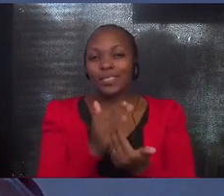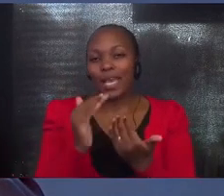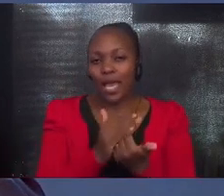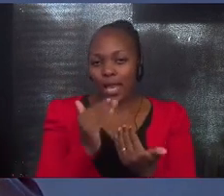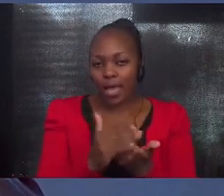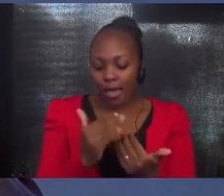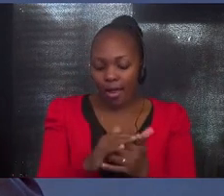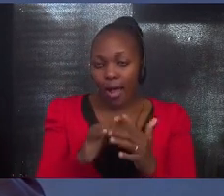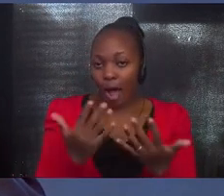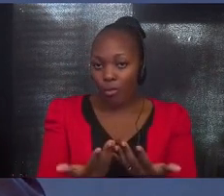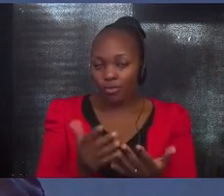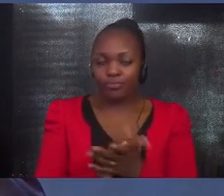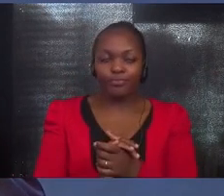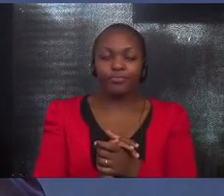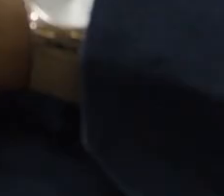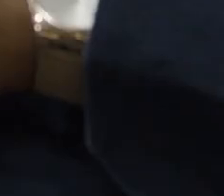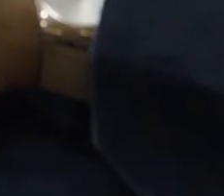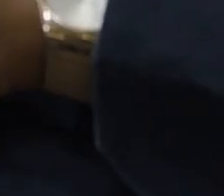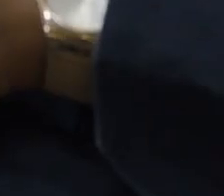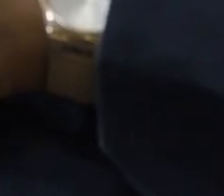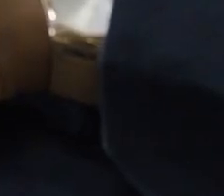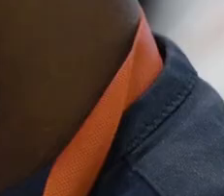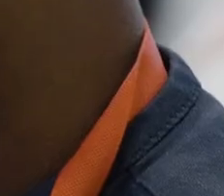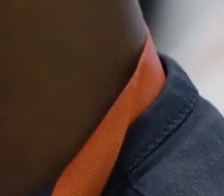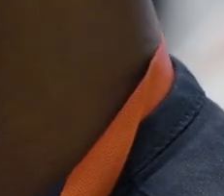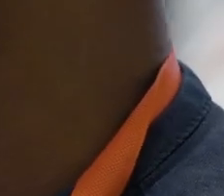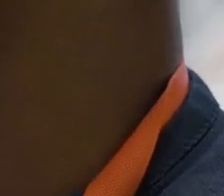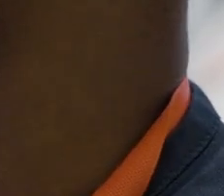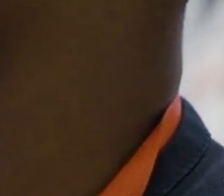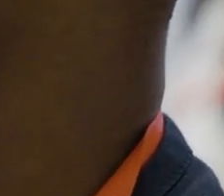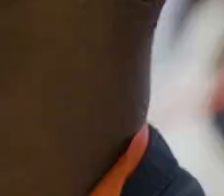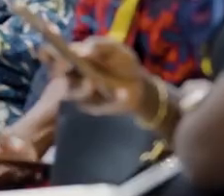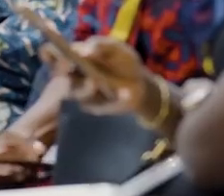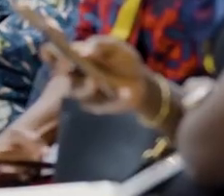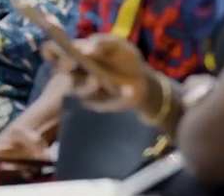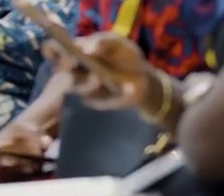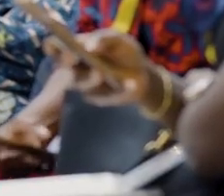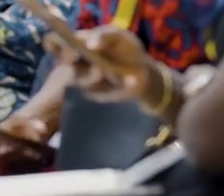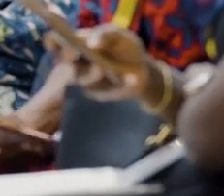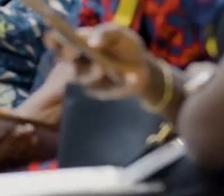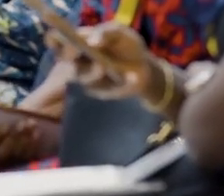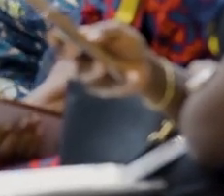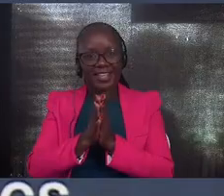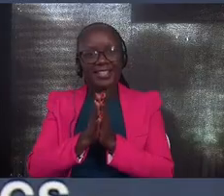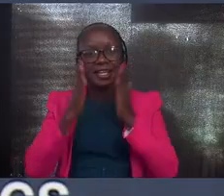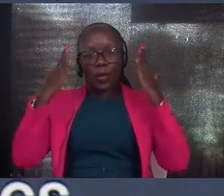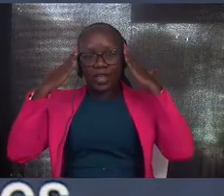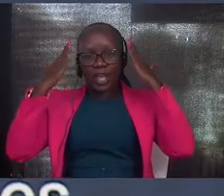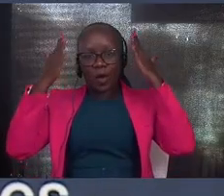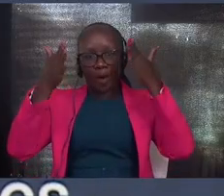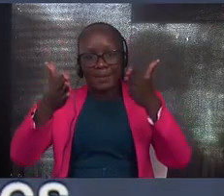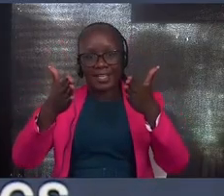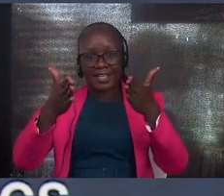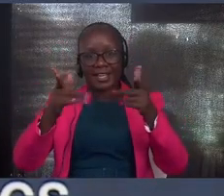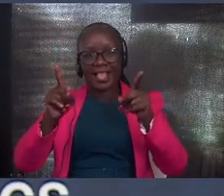beginning with ourselves. We must get out of this room with a commitment,